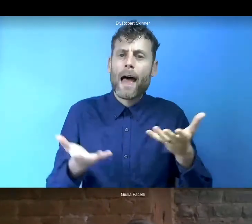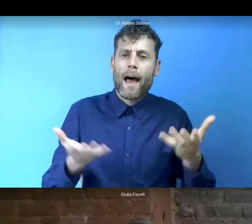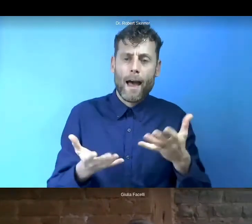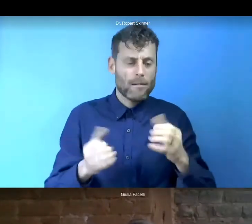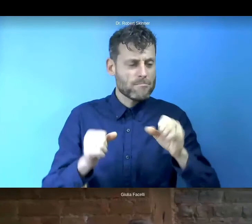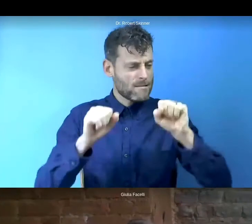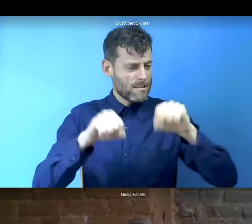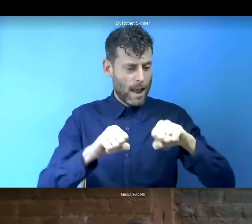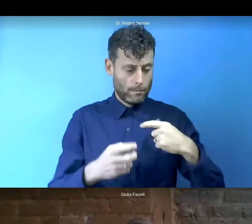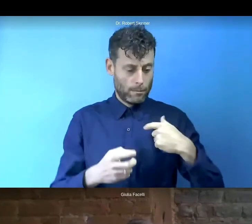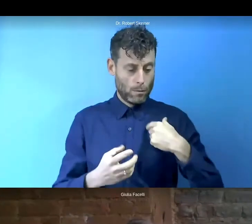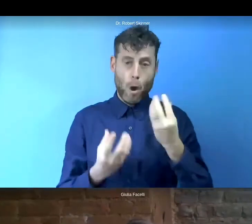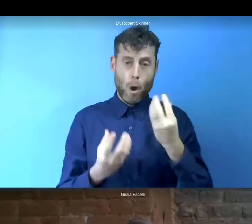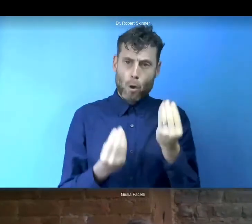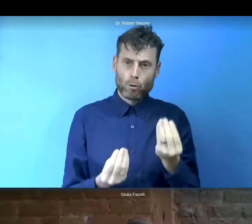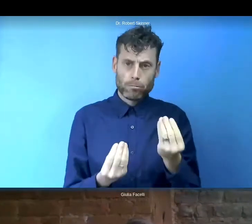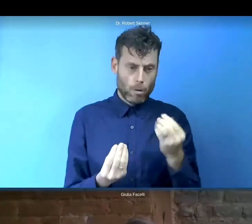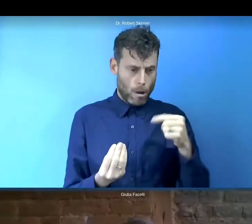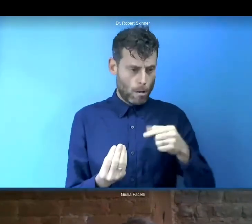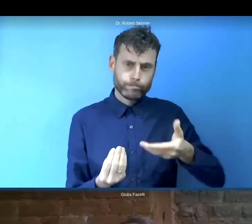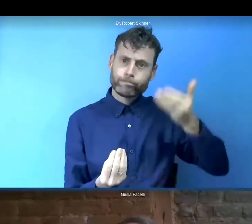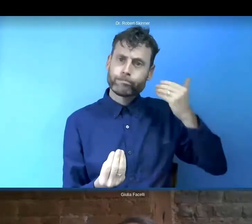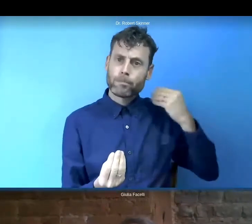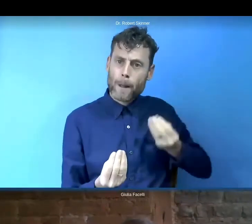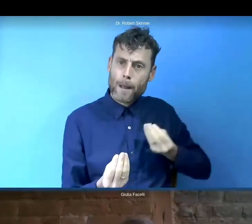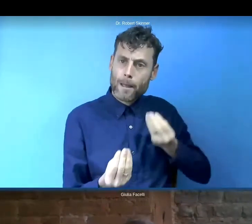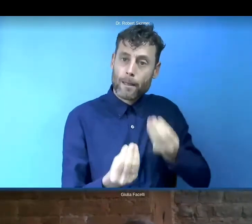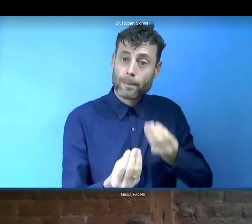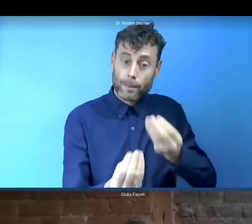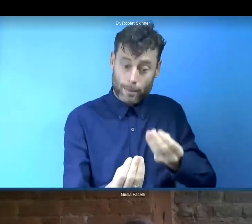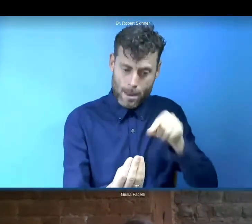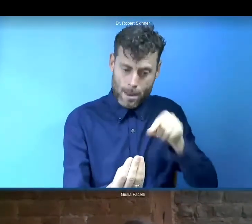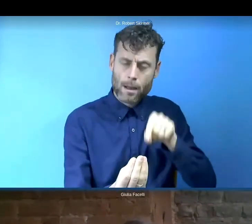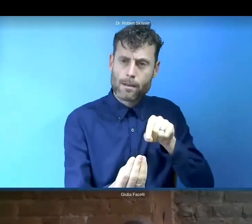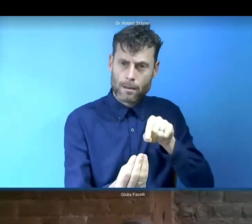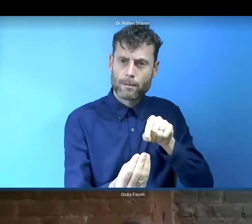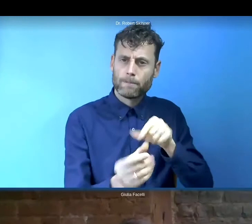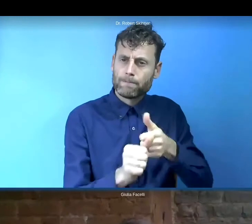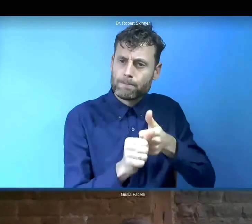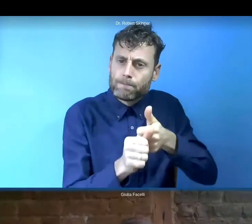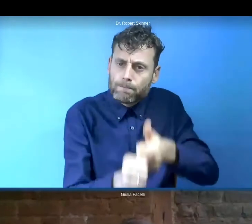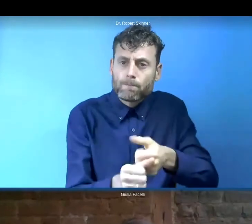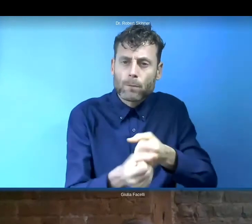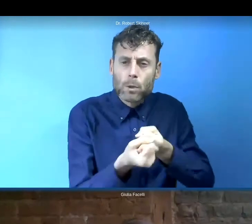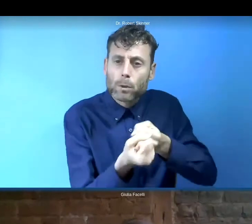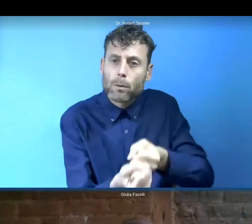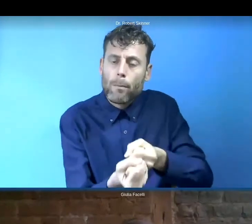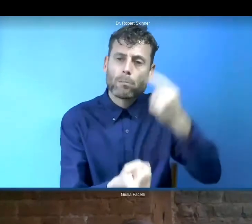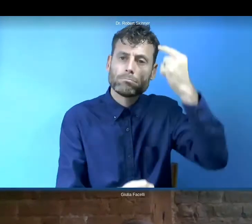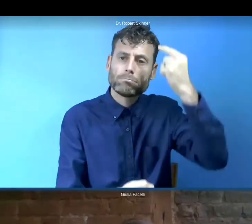green economy? And this is indeed the probably one of the questions for the